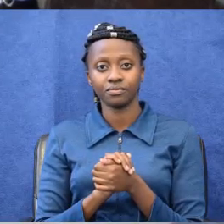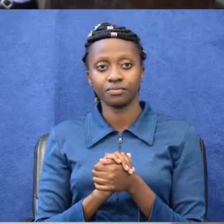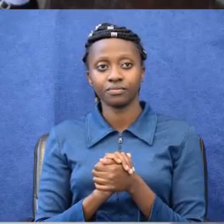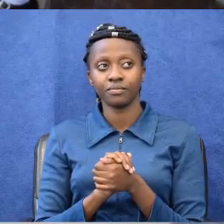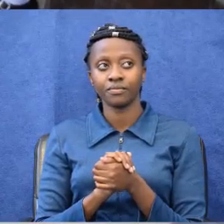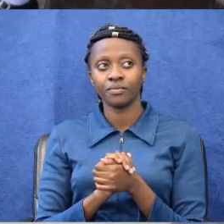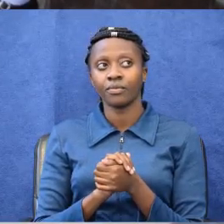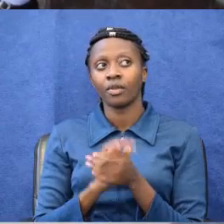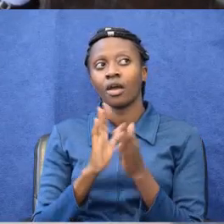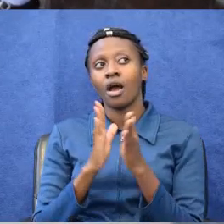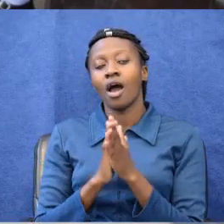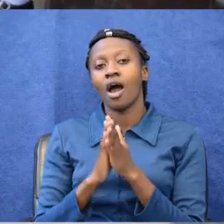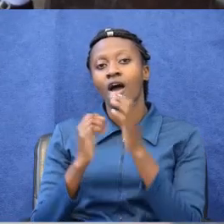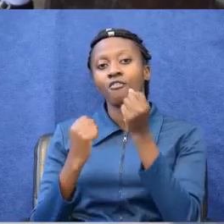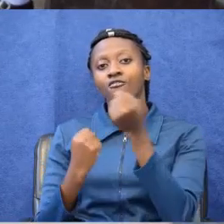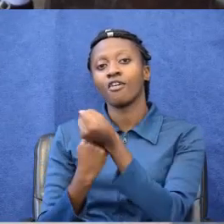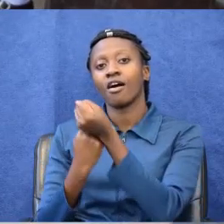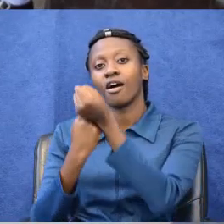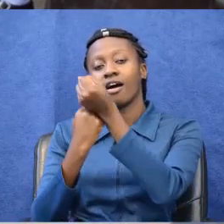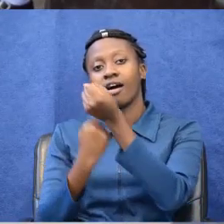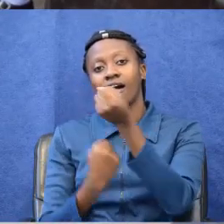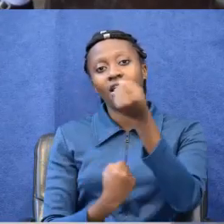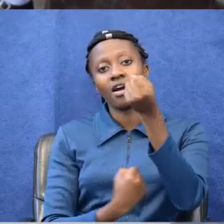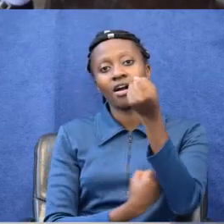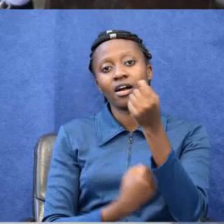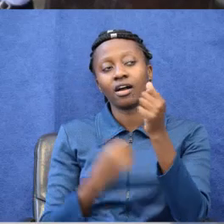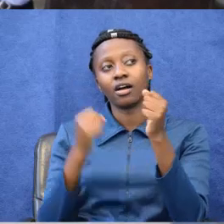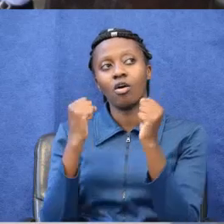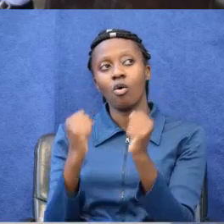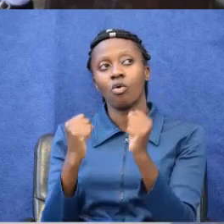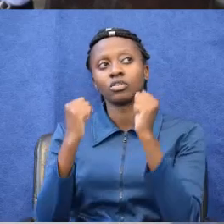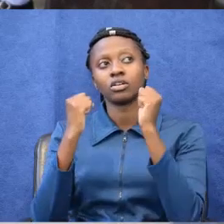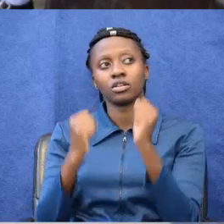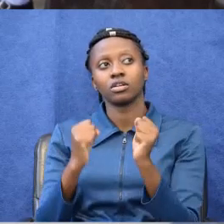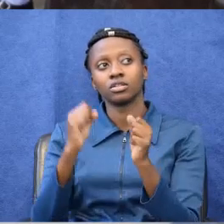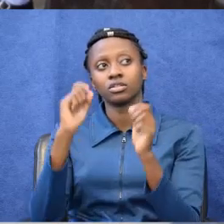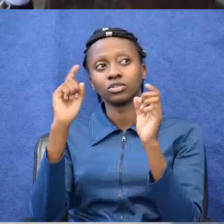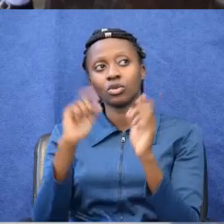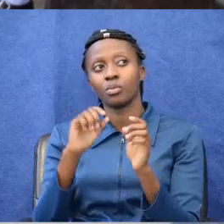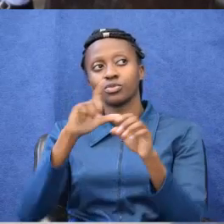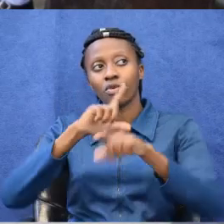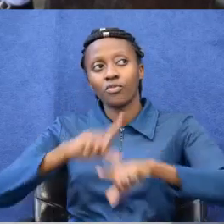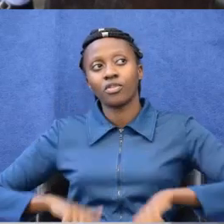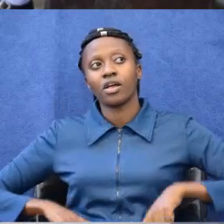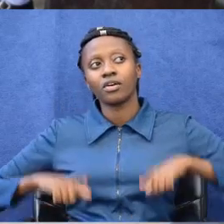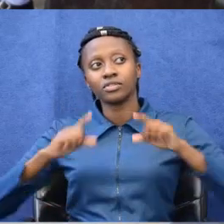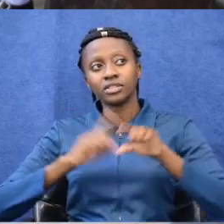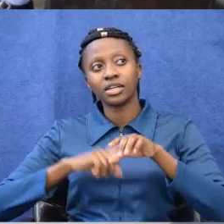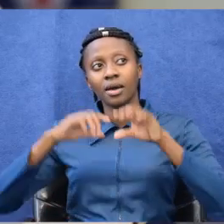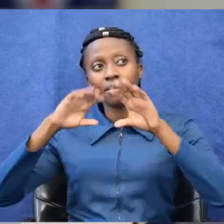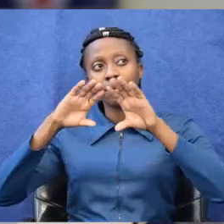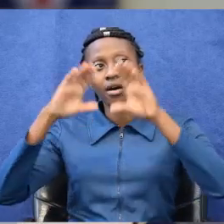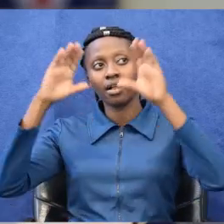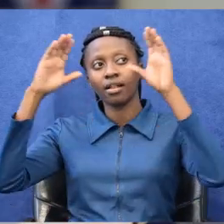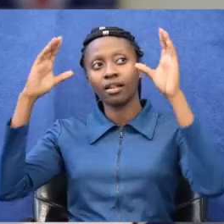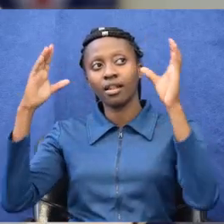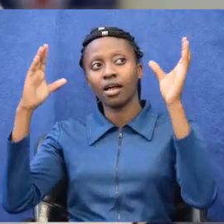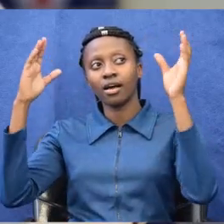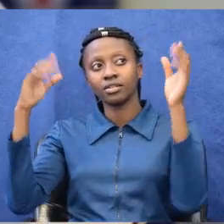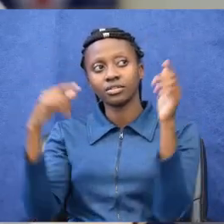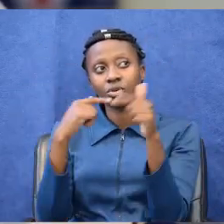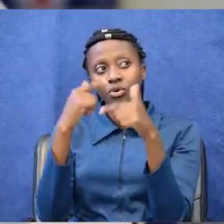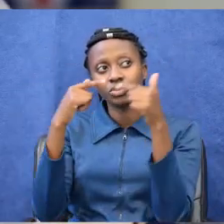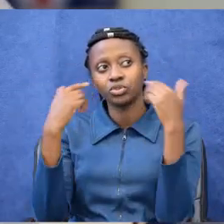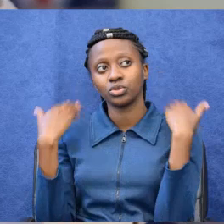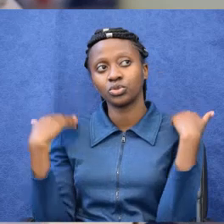Will your anchor hold in the storms of life when the clouds unfold their